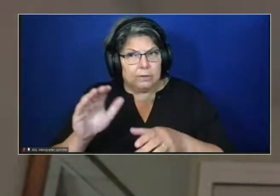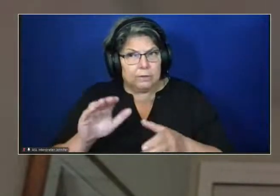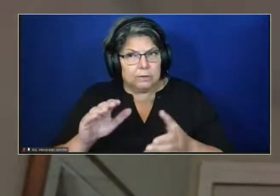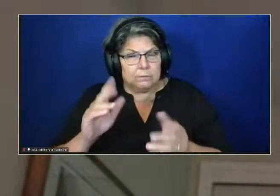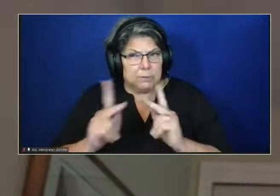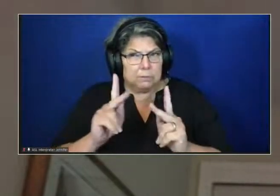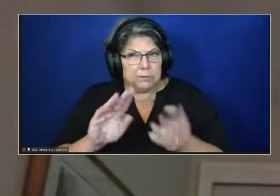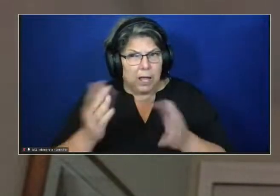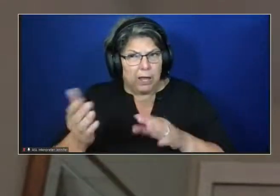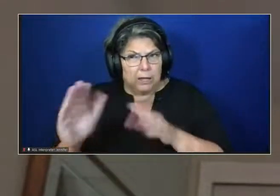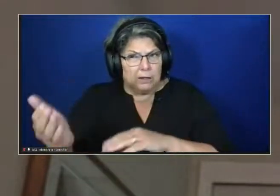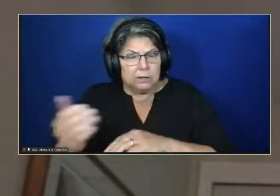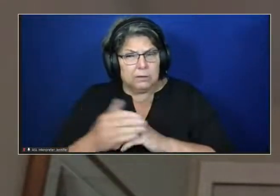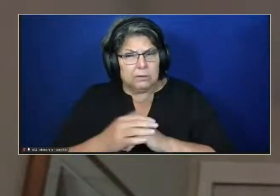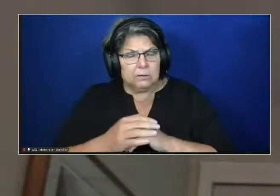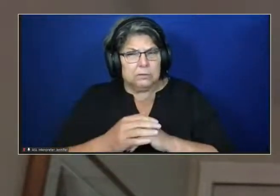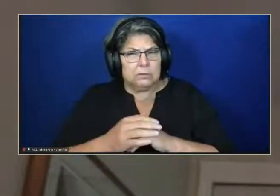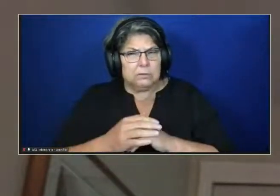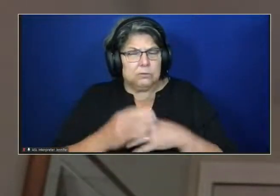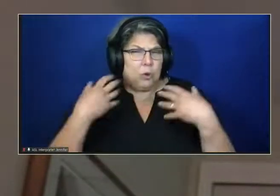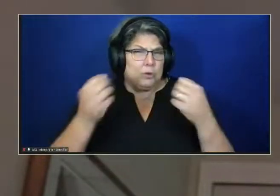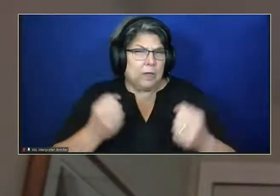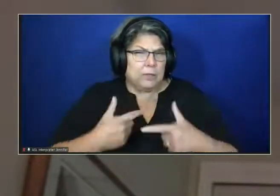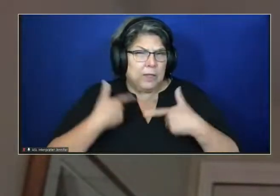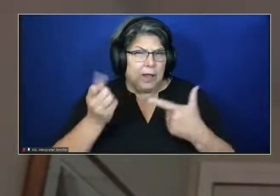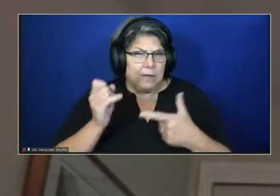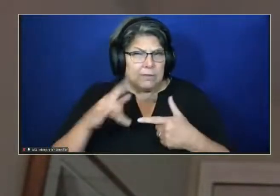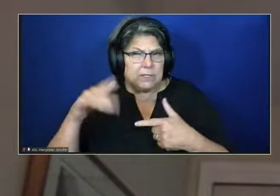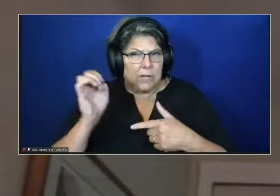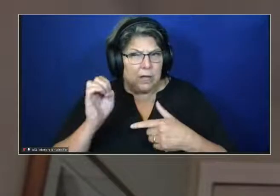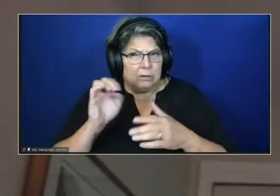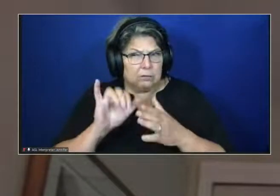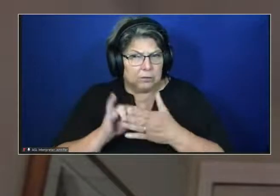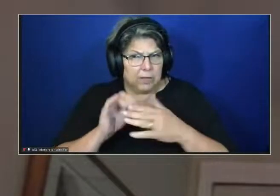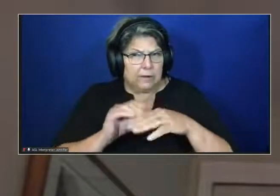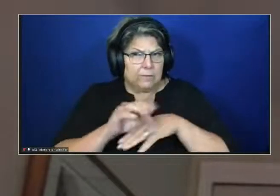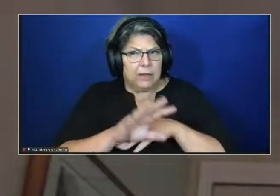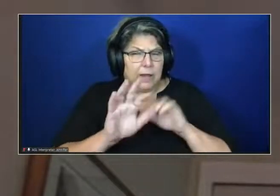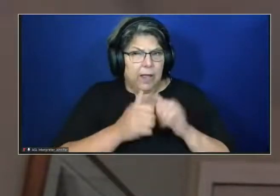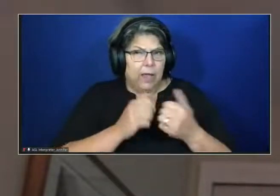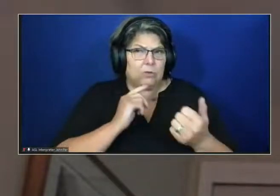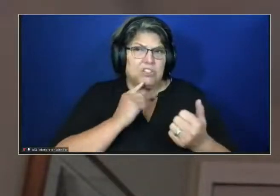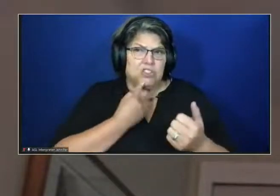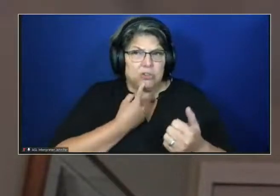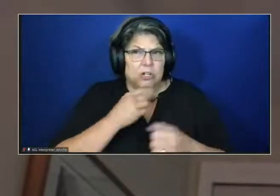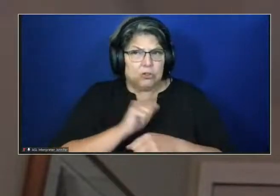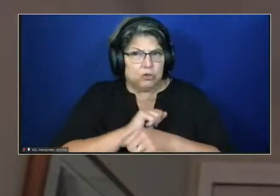paraphrase, is healthy lifestyle, how does that affect how deadly COVID is?